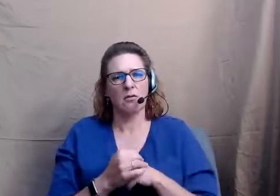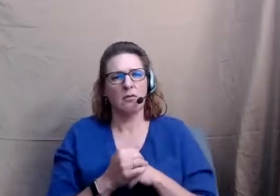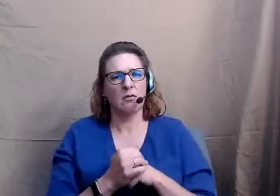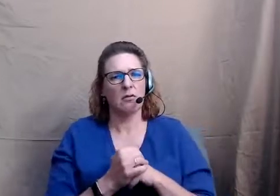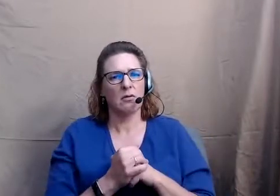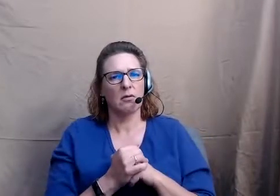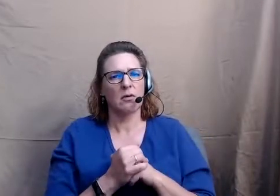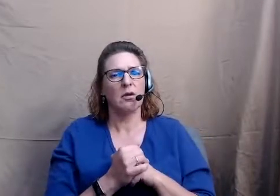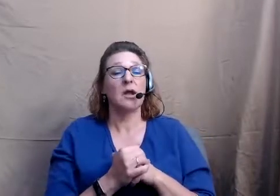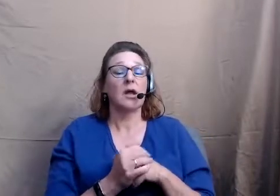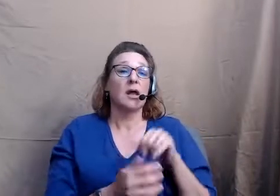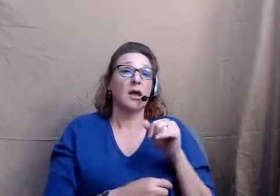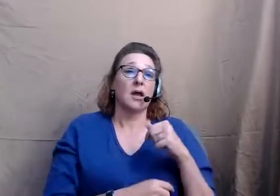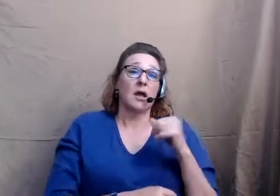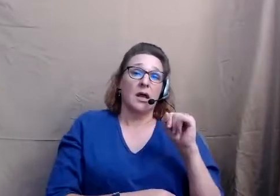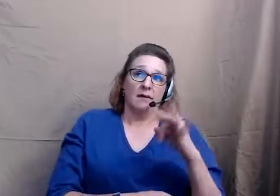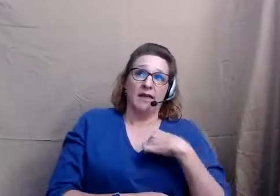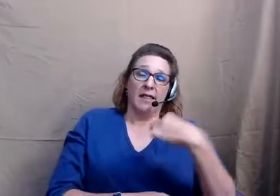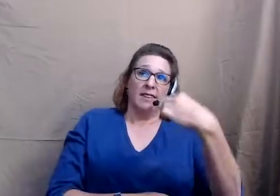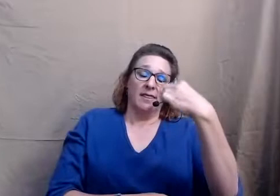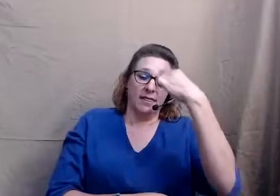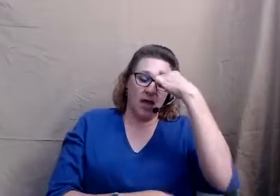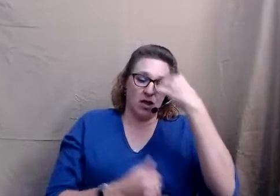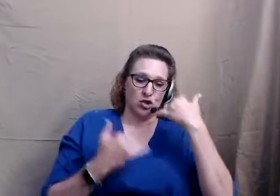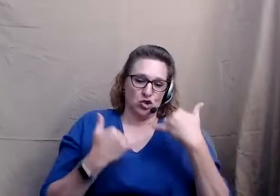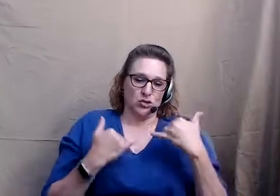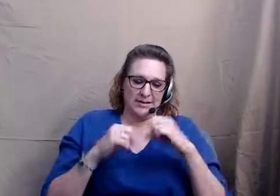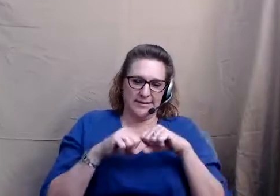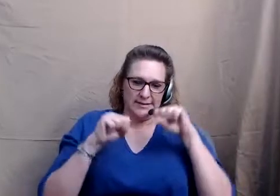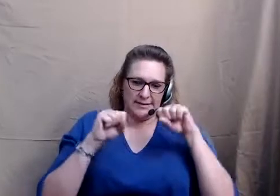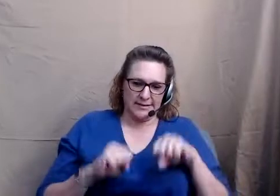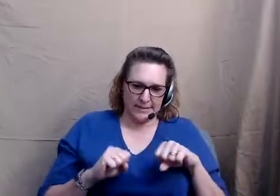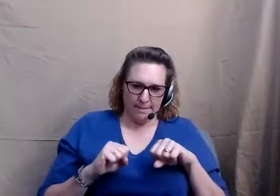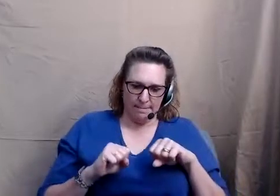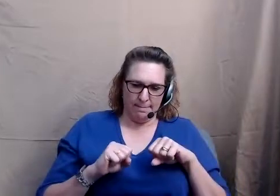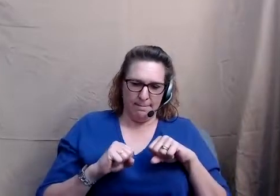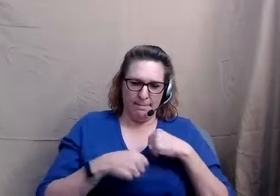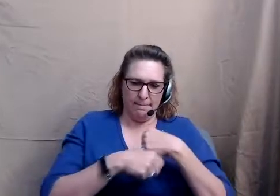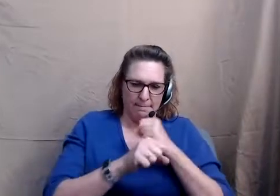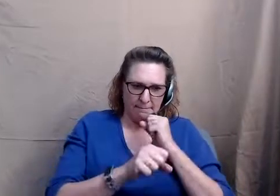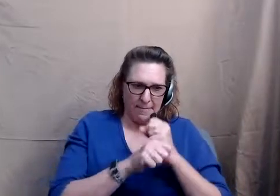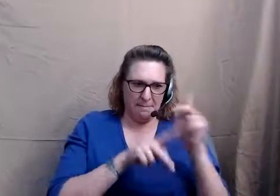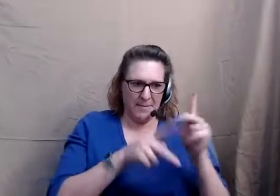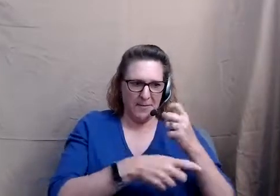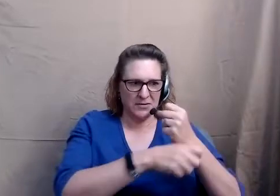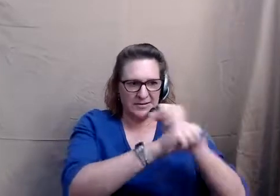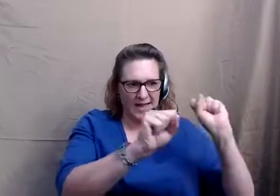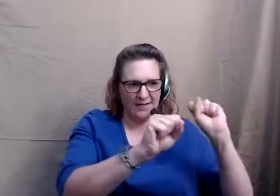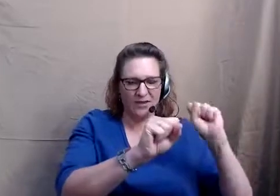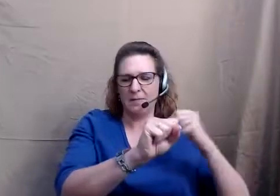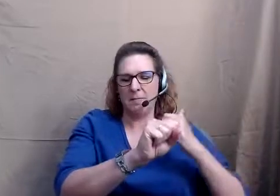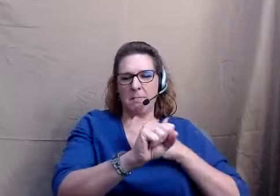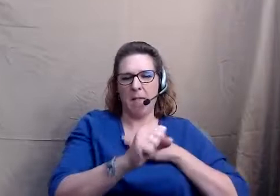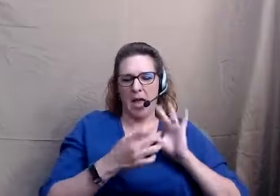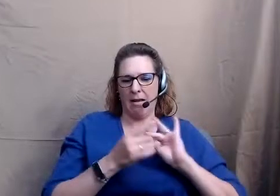If I thought that the current system kept people safe, I wouldn't say any of the things that